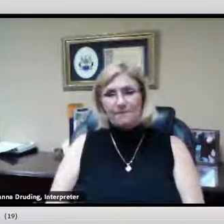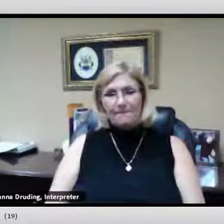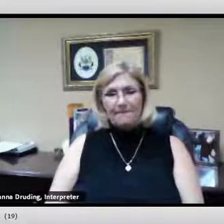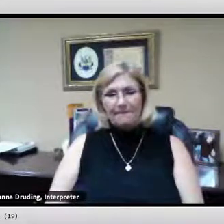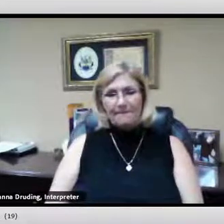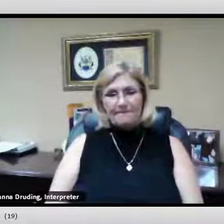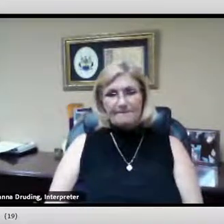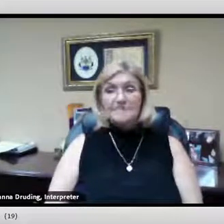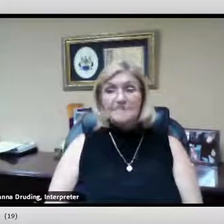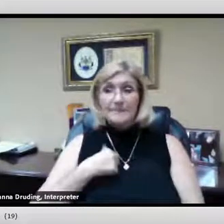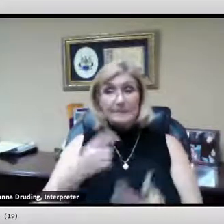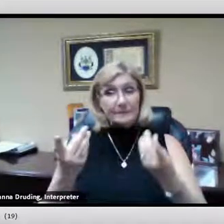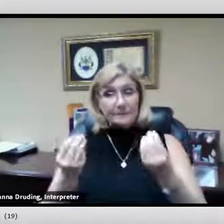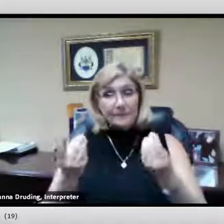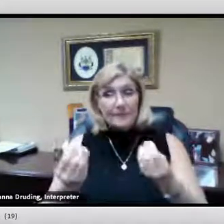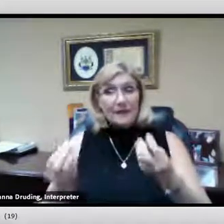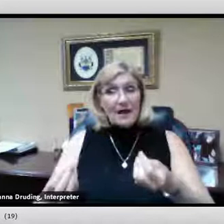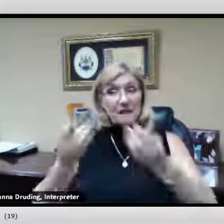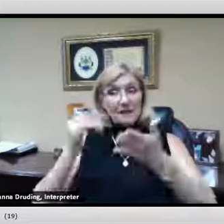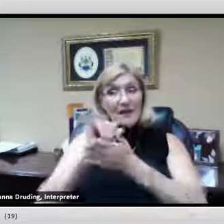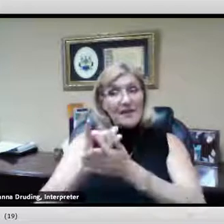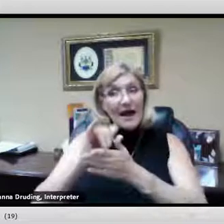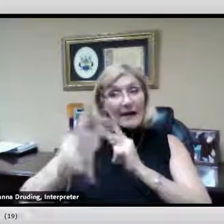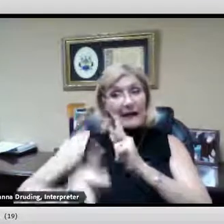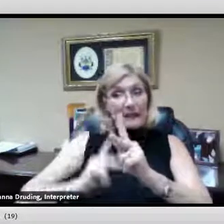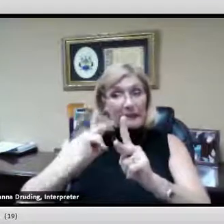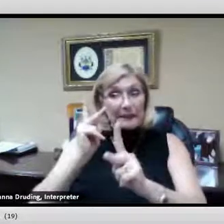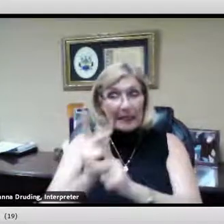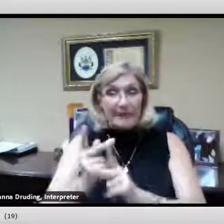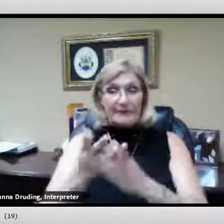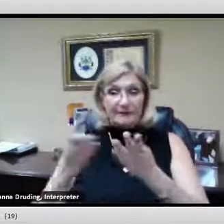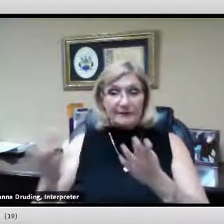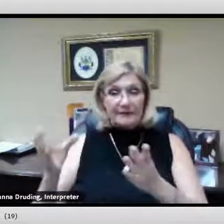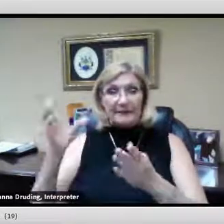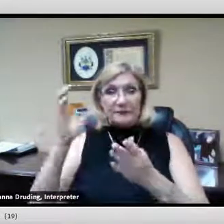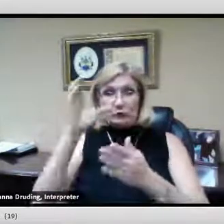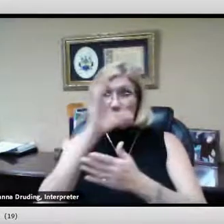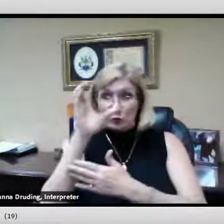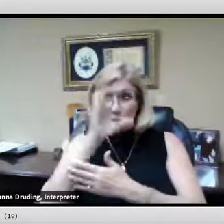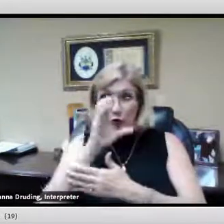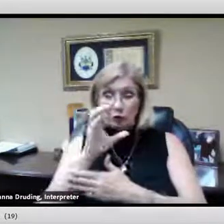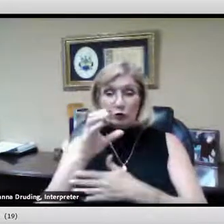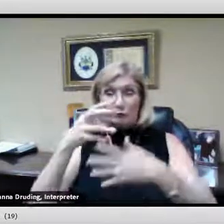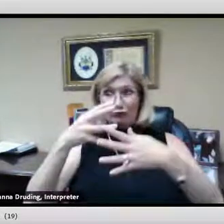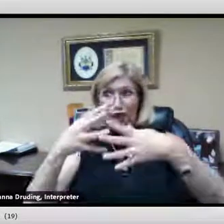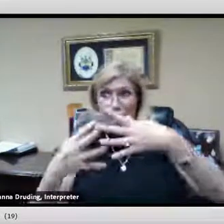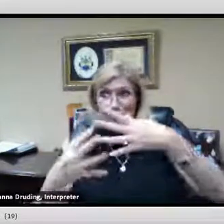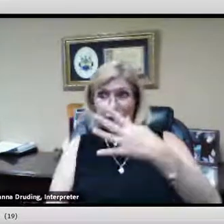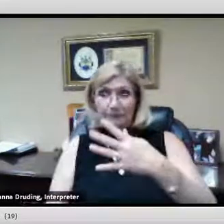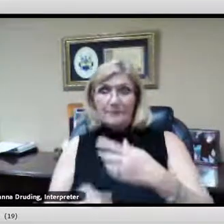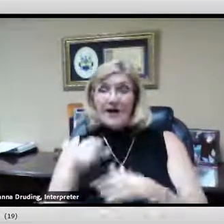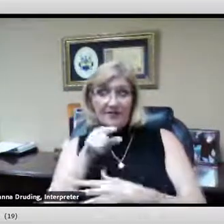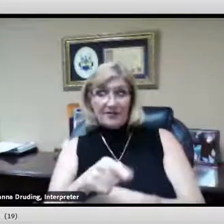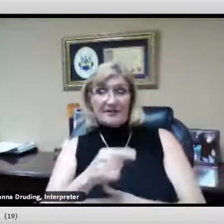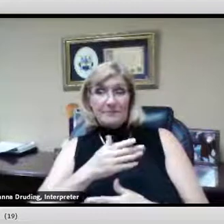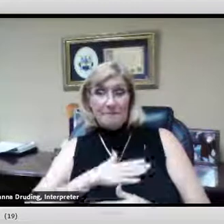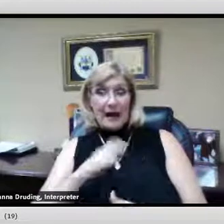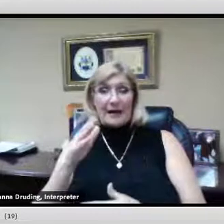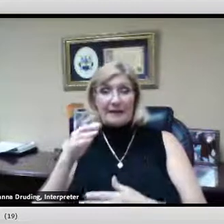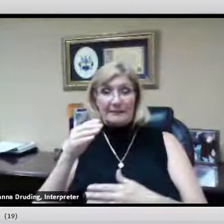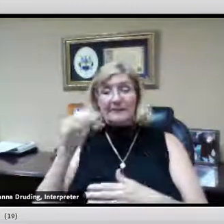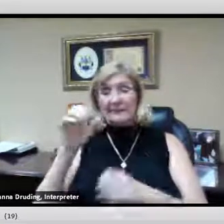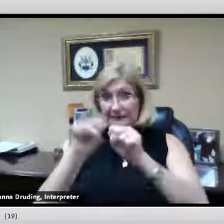Uh, and so I do a lot of that kind of thing, searching in listservs. This is the Systems Librarianship